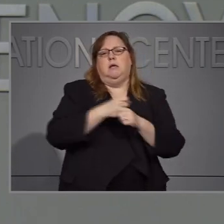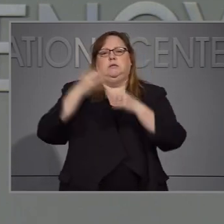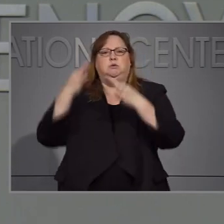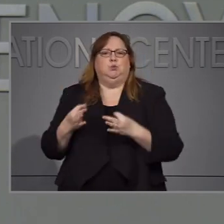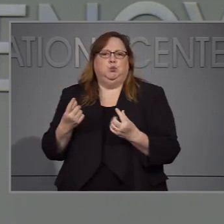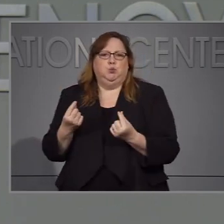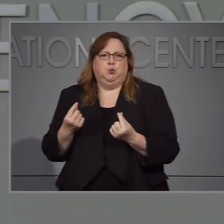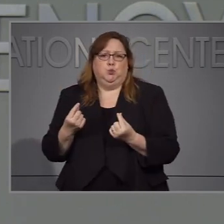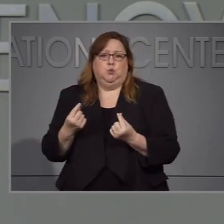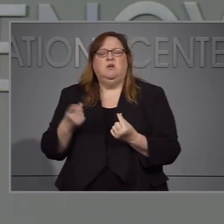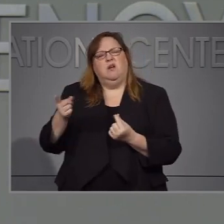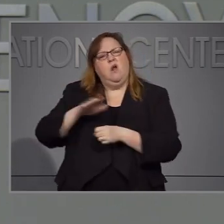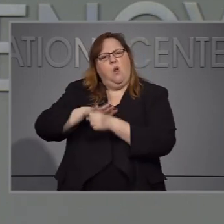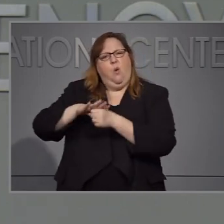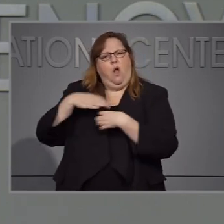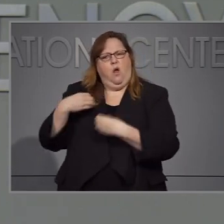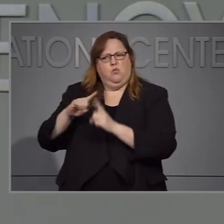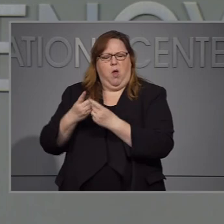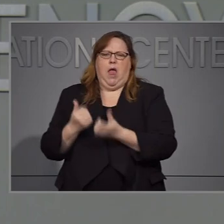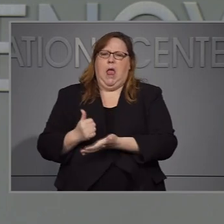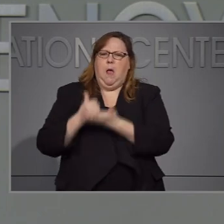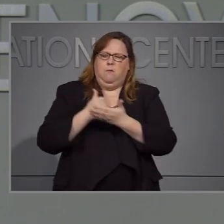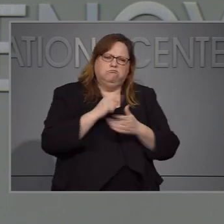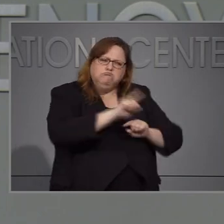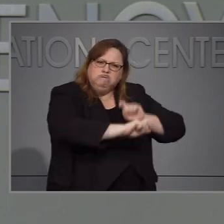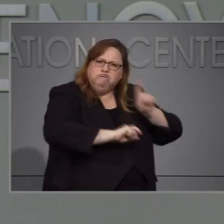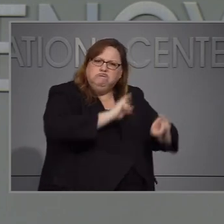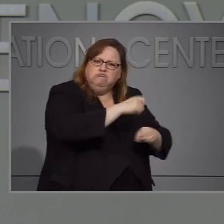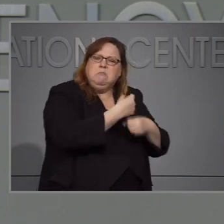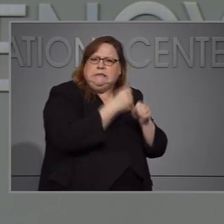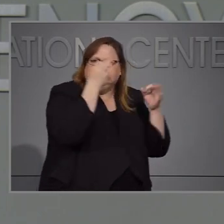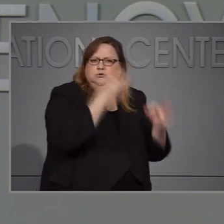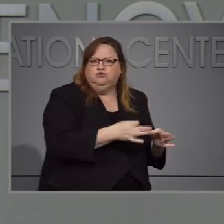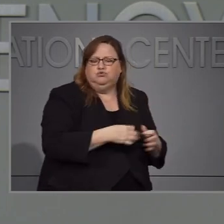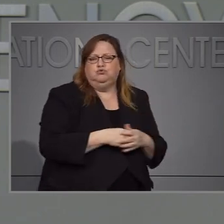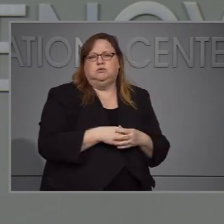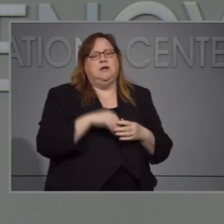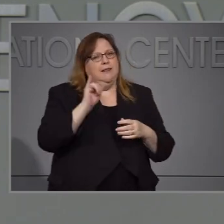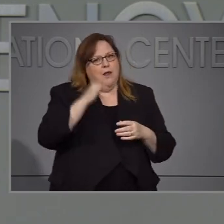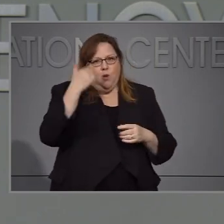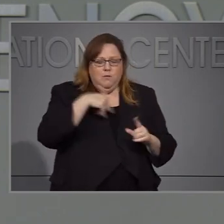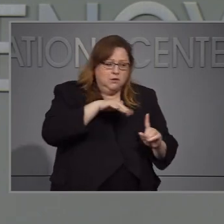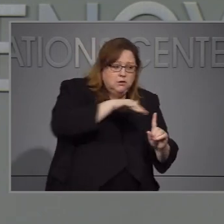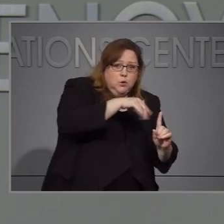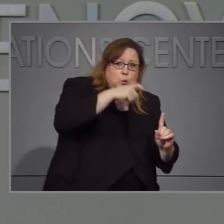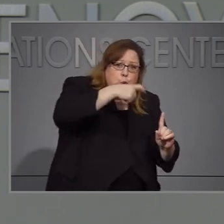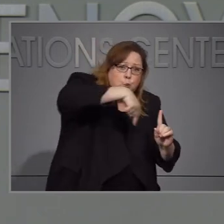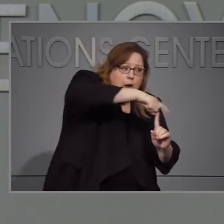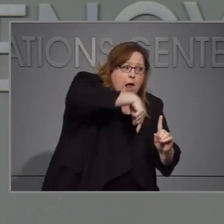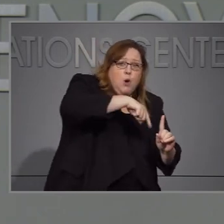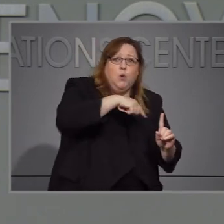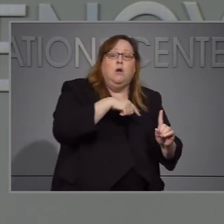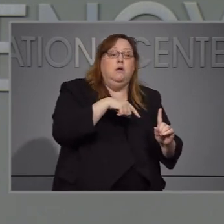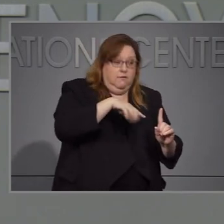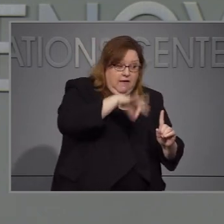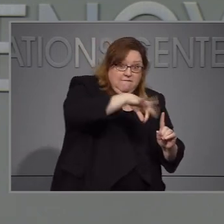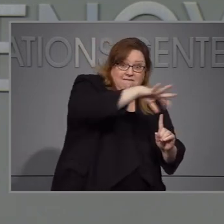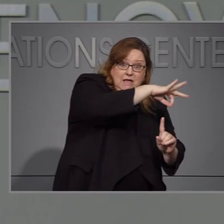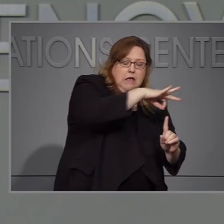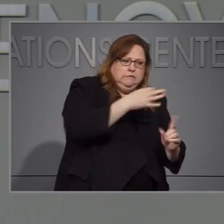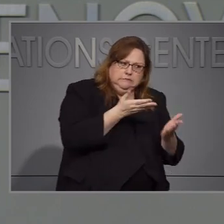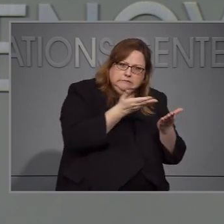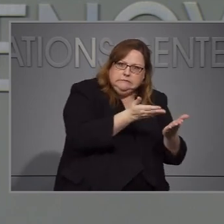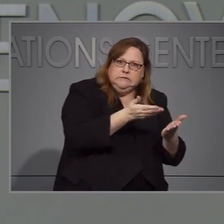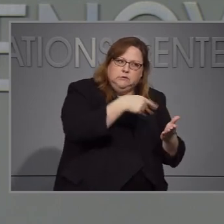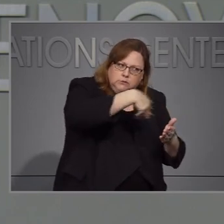situations. But we do want to make sure that we're tracing contacts, alerting folks, getting them tested, getting folks quarantined, just like we would do with